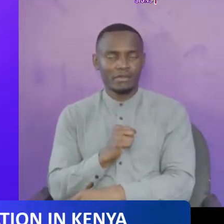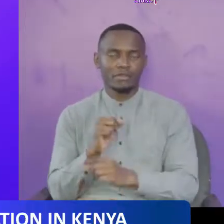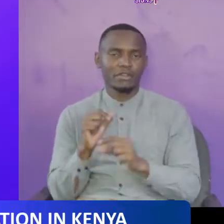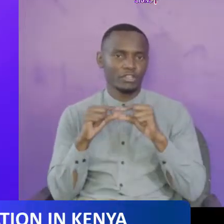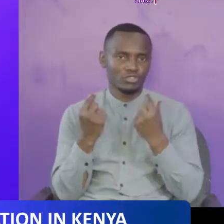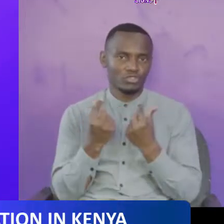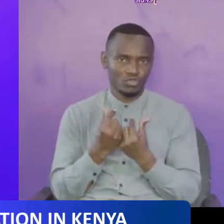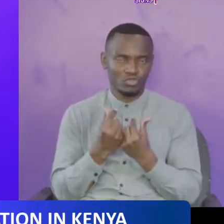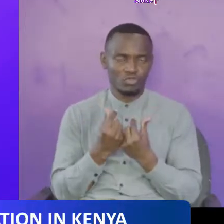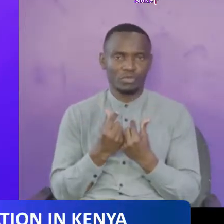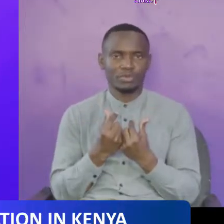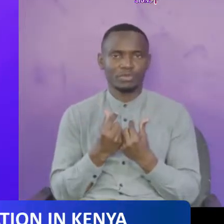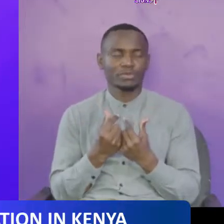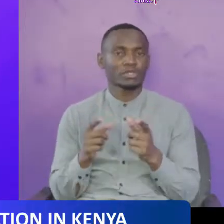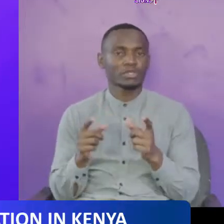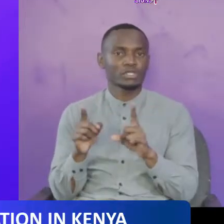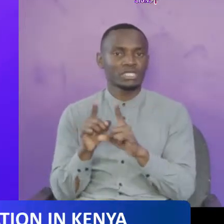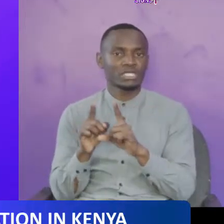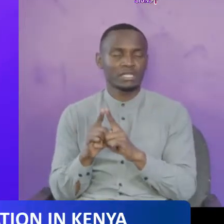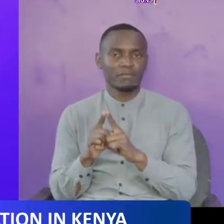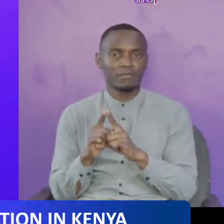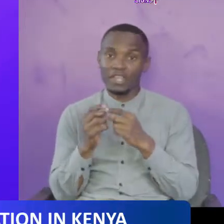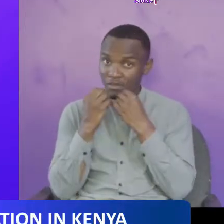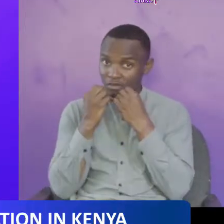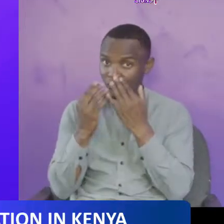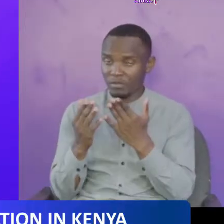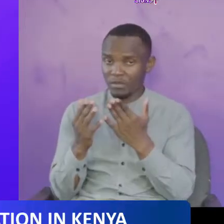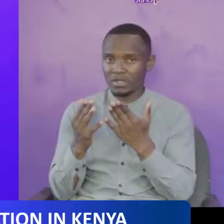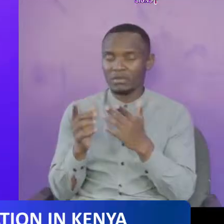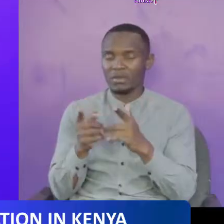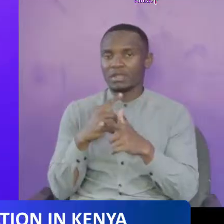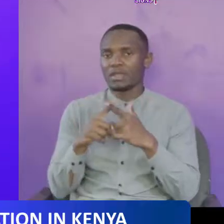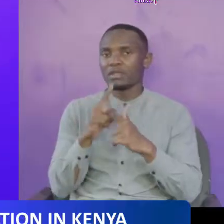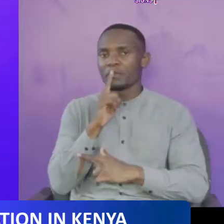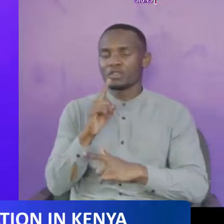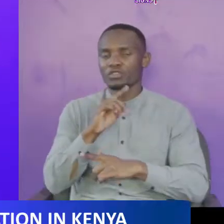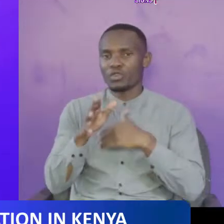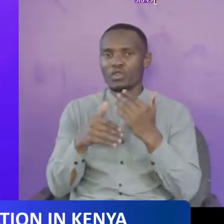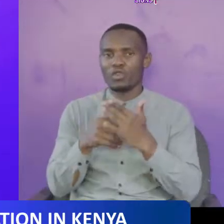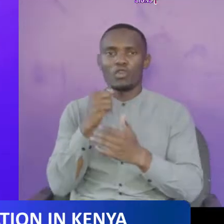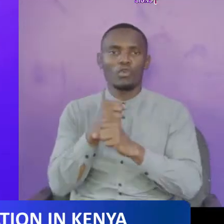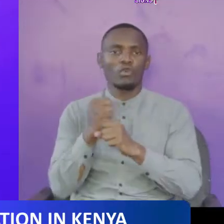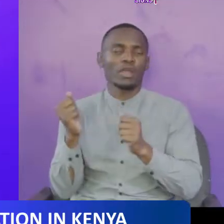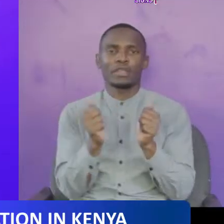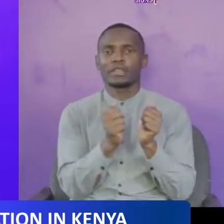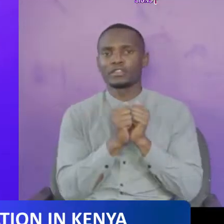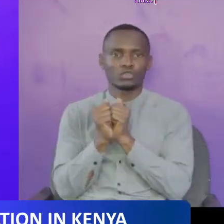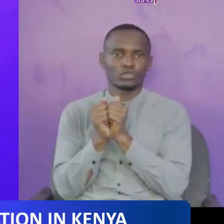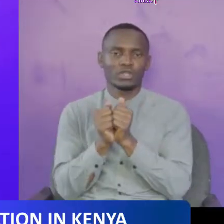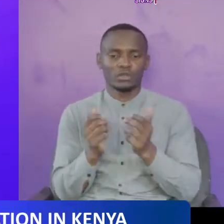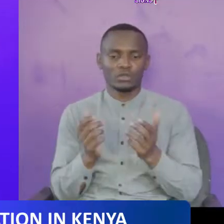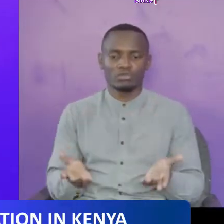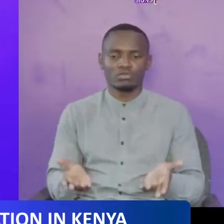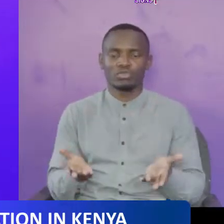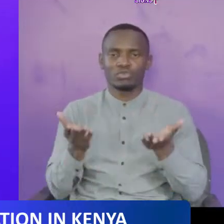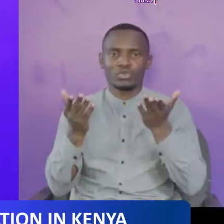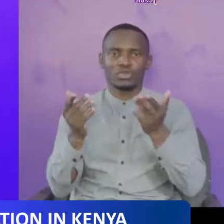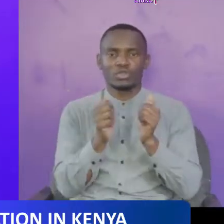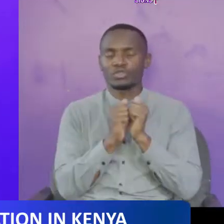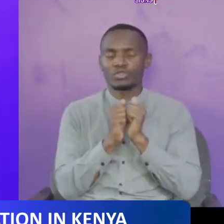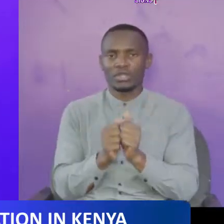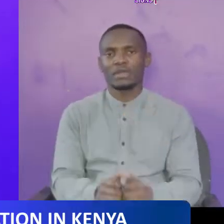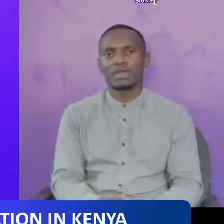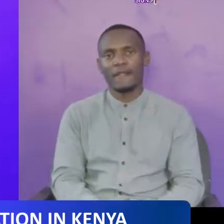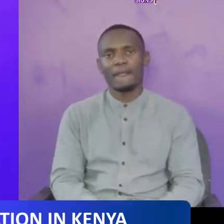and also bringing them up to speed so that we're all working together and bringing people up to where we are at as the 21st century